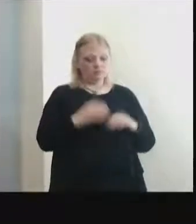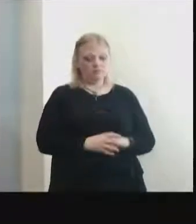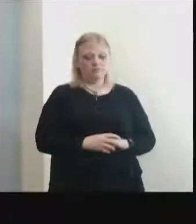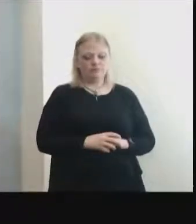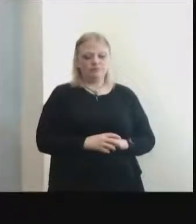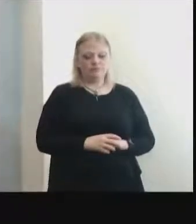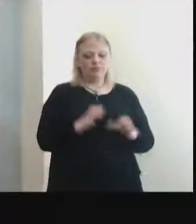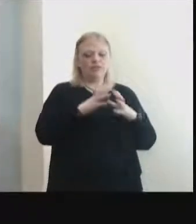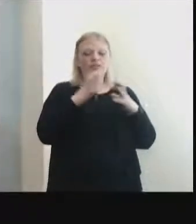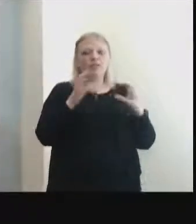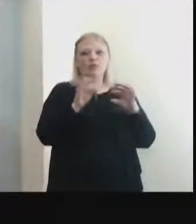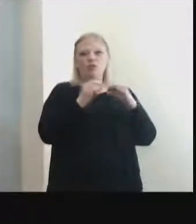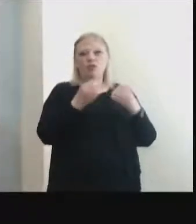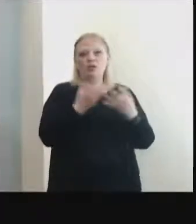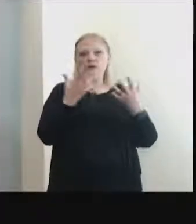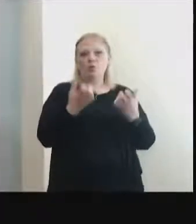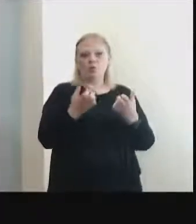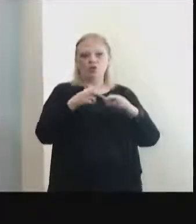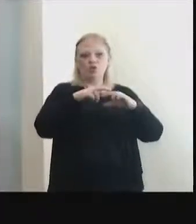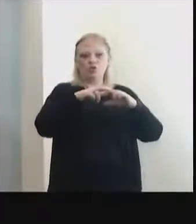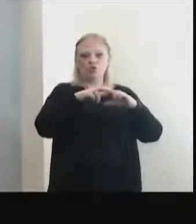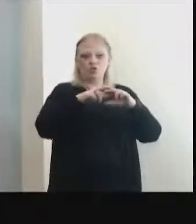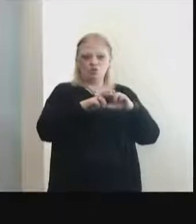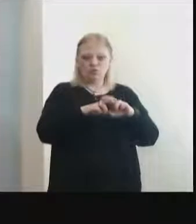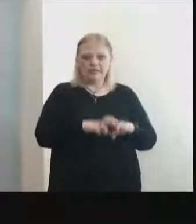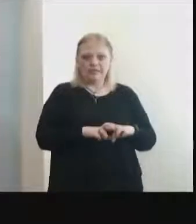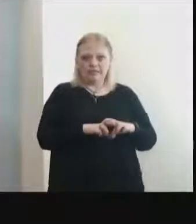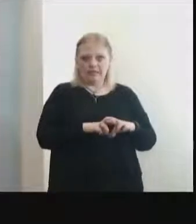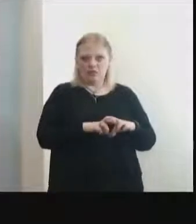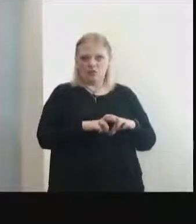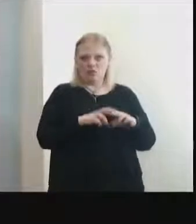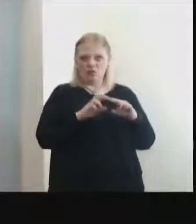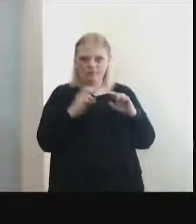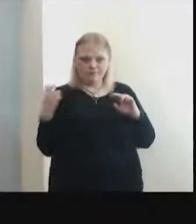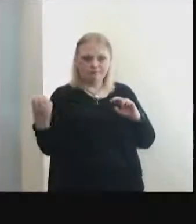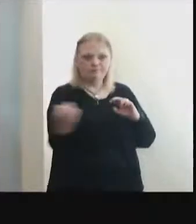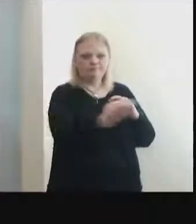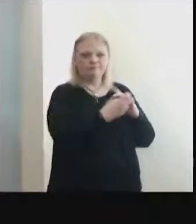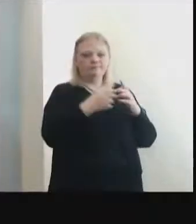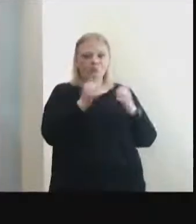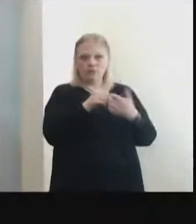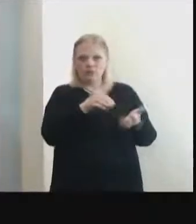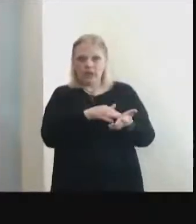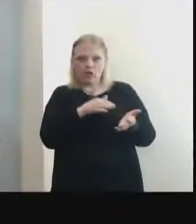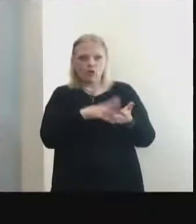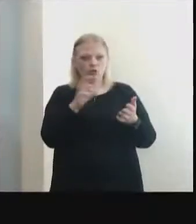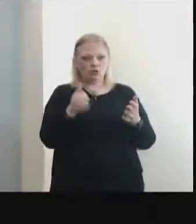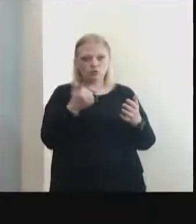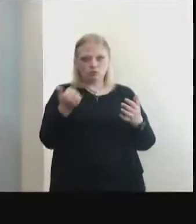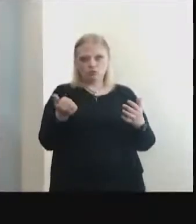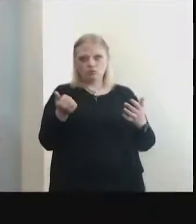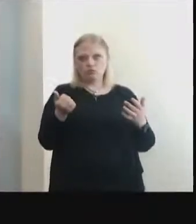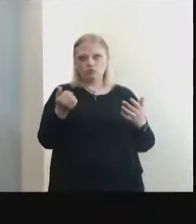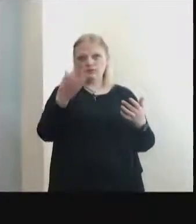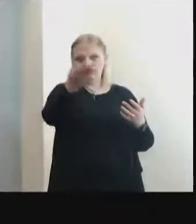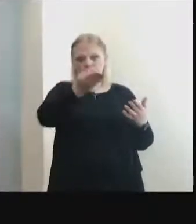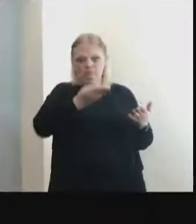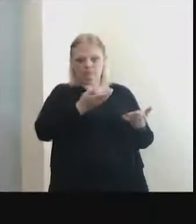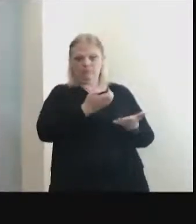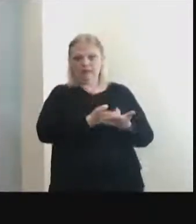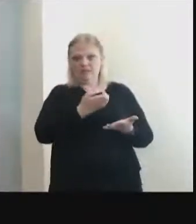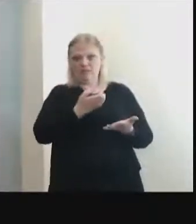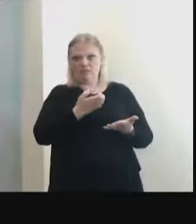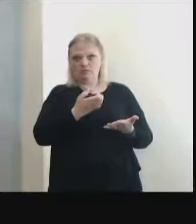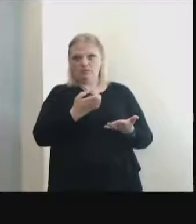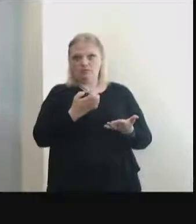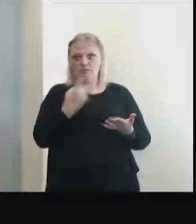there are a lot of organizations that want to sit down. We've had lots of organizations that want to sit down with Dr. Burstein and others, and they present us our evidence. One of the things that